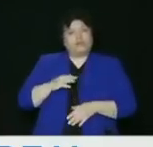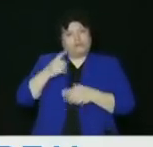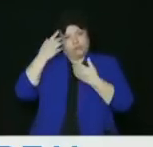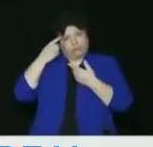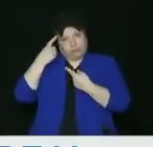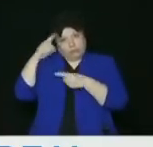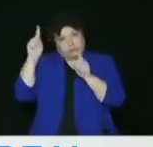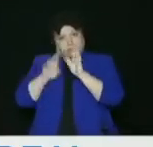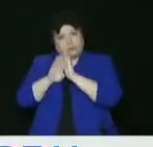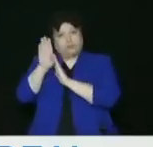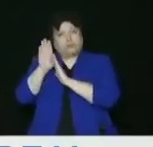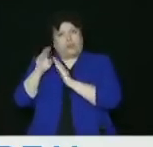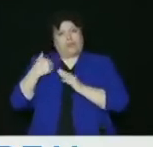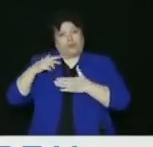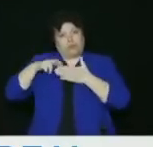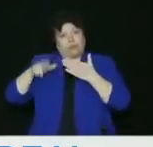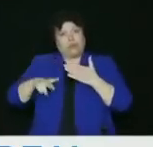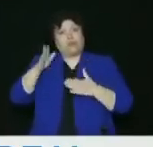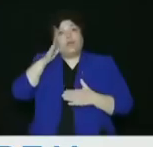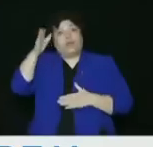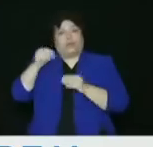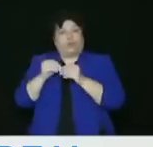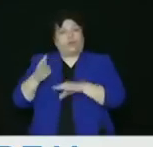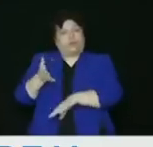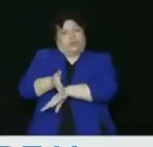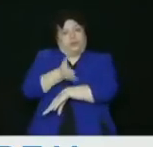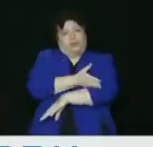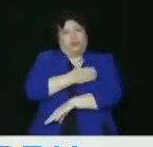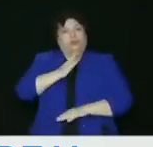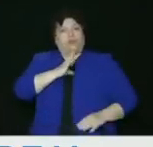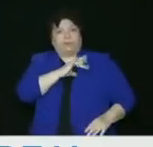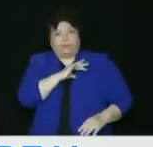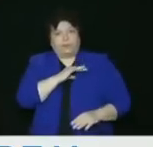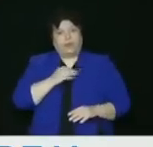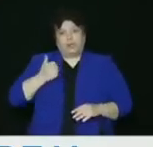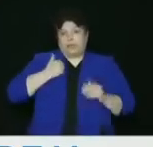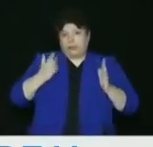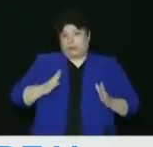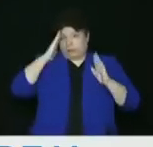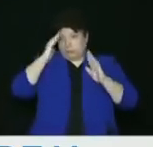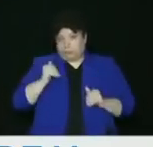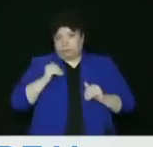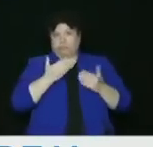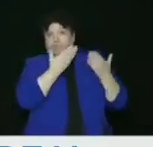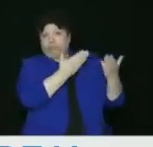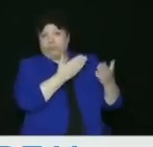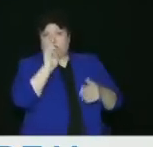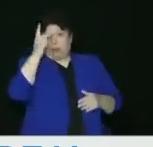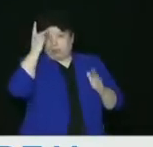future. This is what Canadians expect from their politicians.